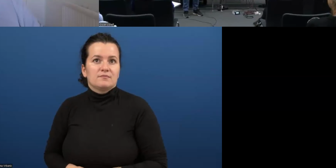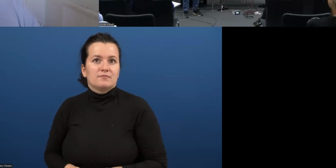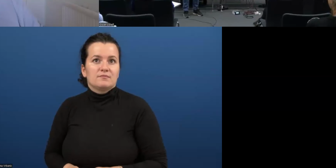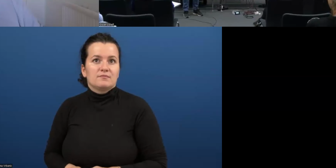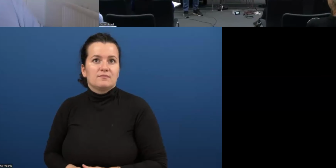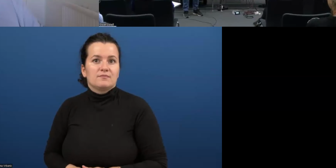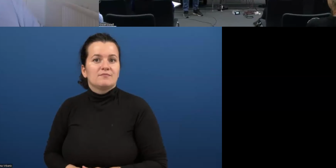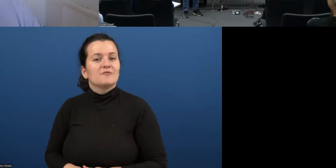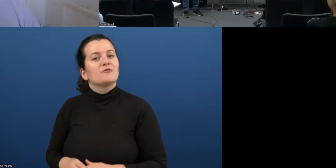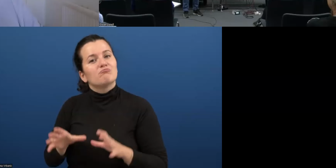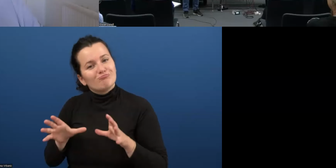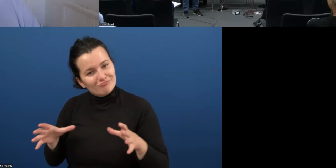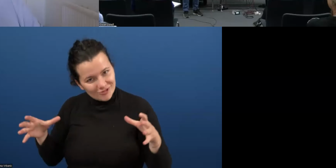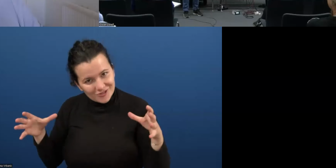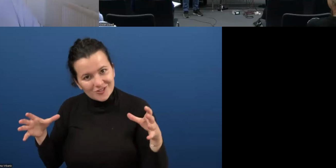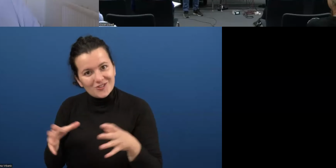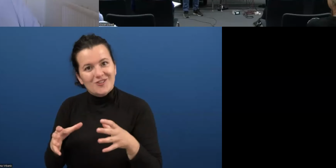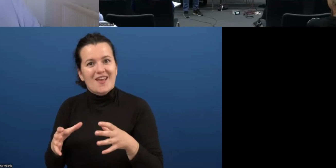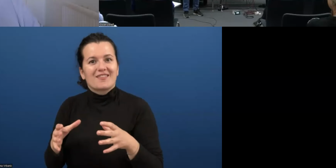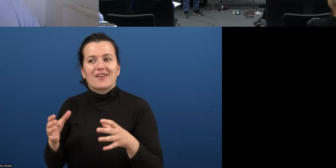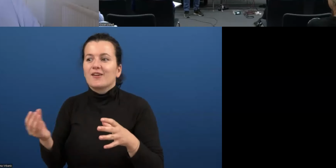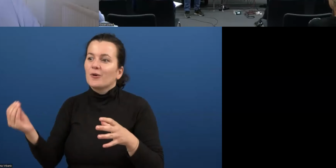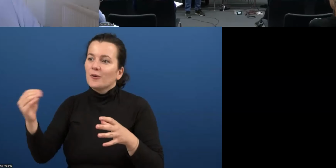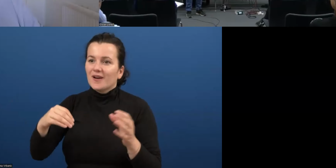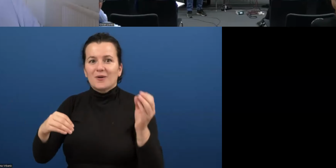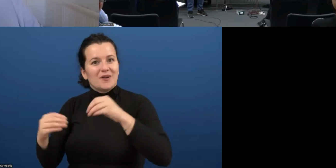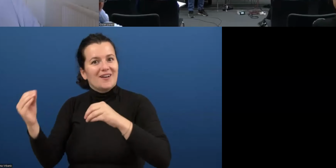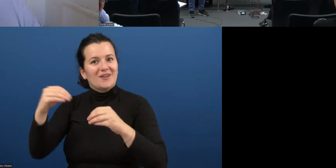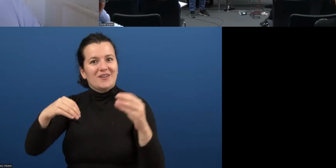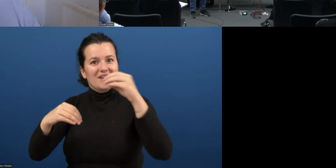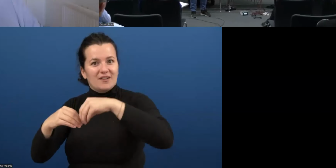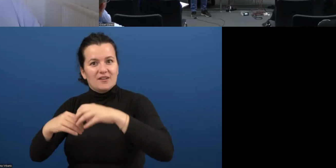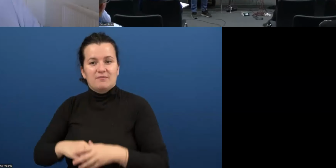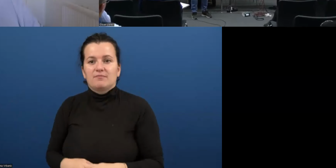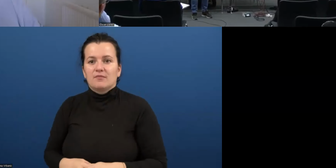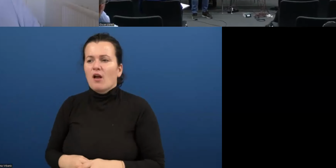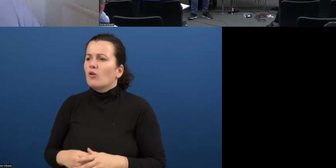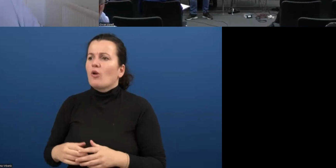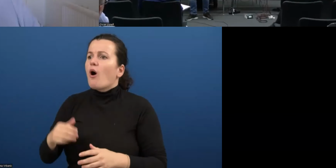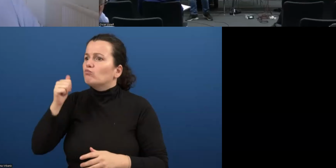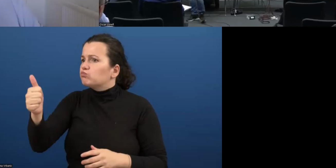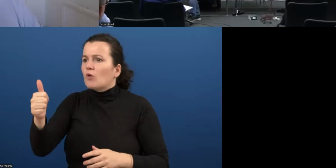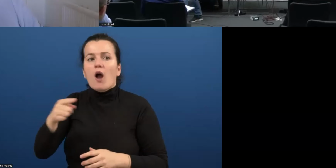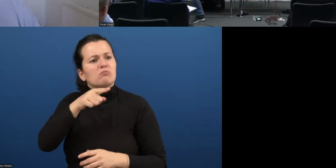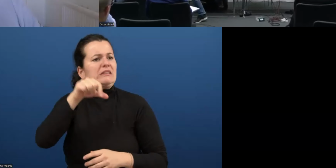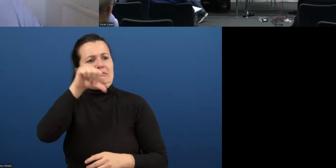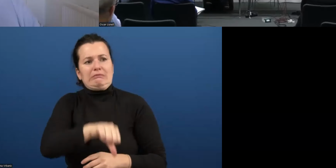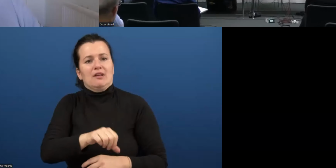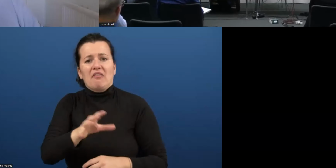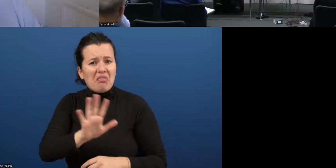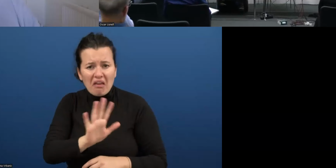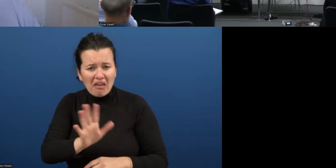Collaborative piece, and there is no right, there is no wrong in how to play. If you look at a guitar or at